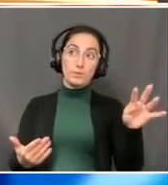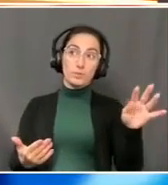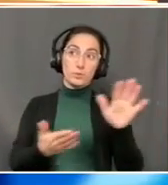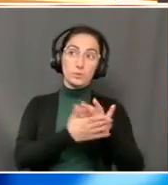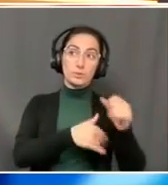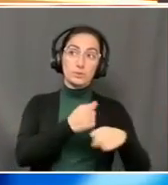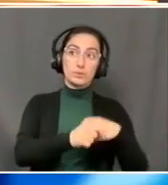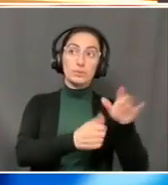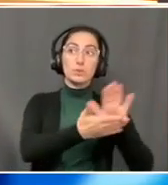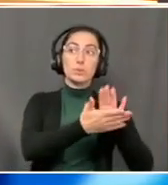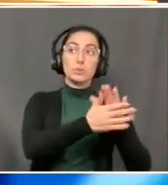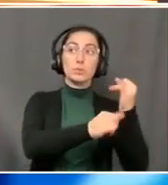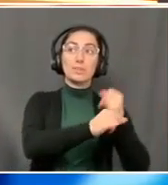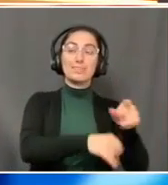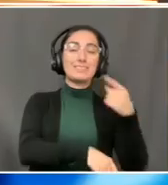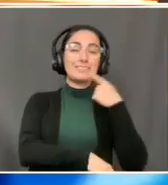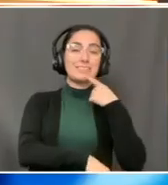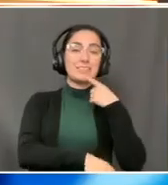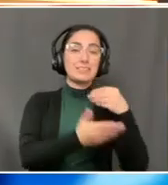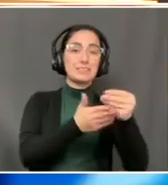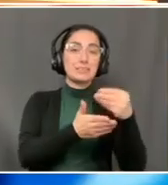site spending is just